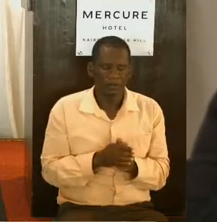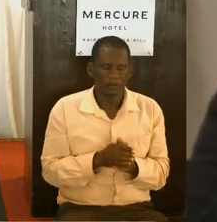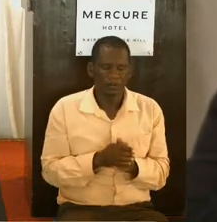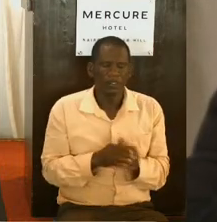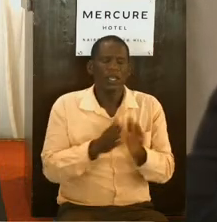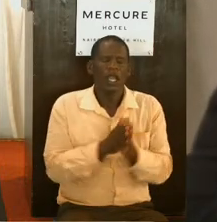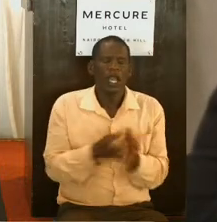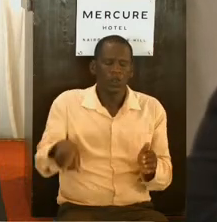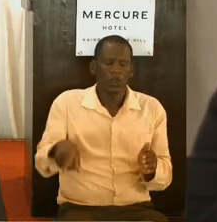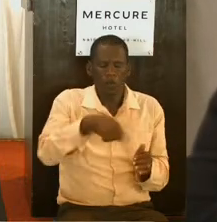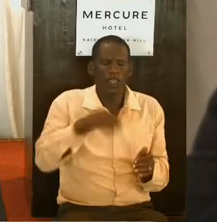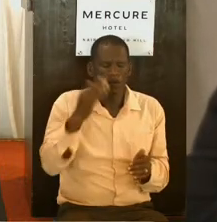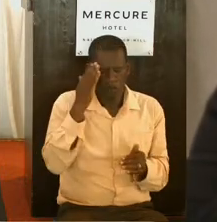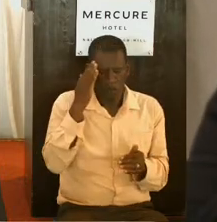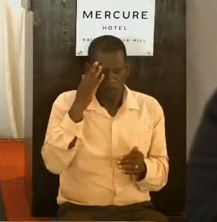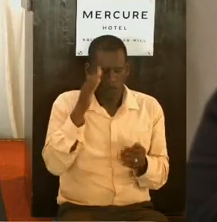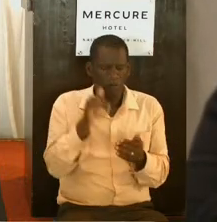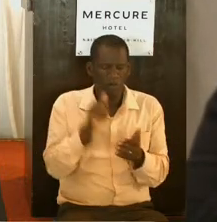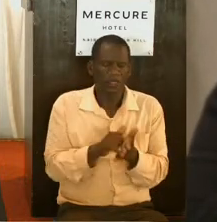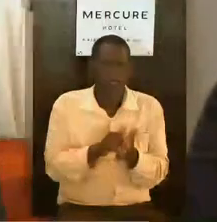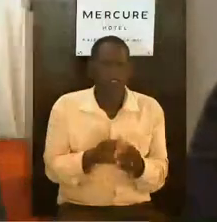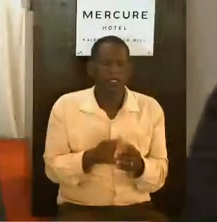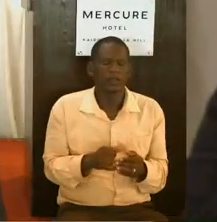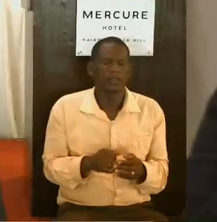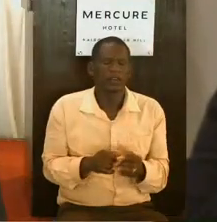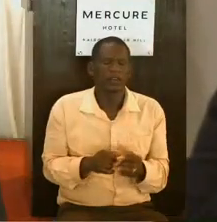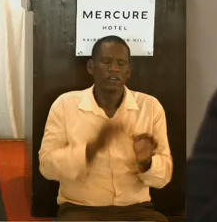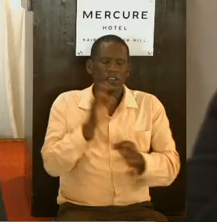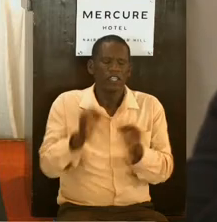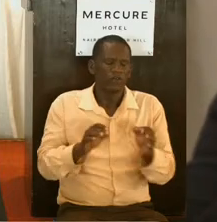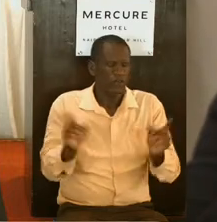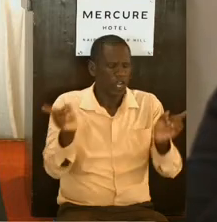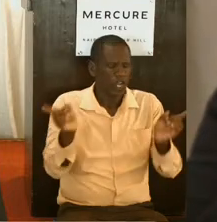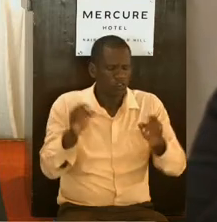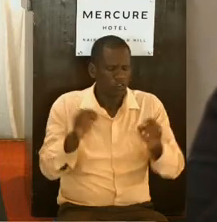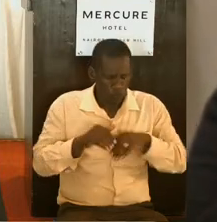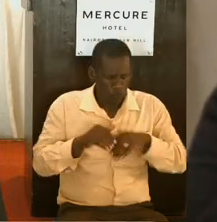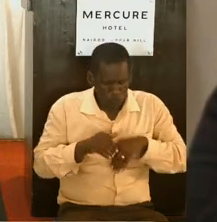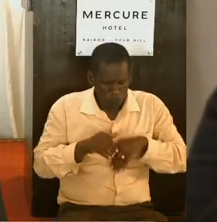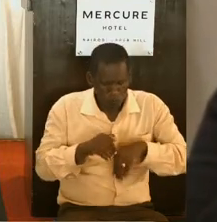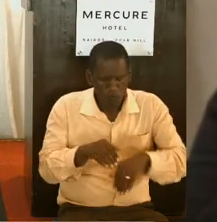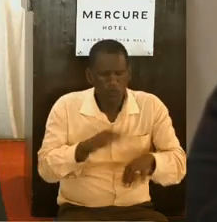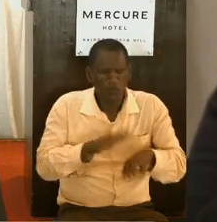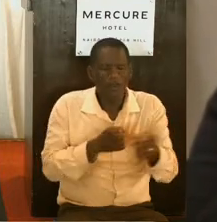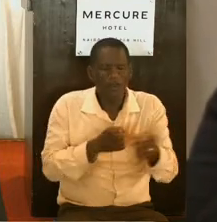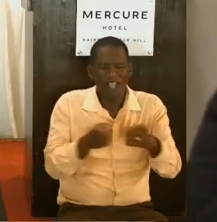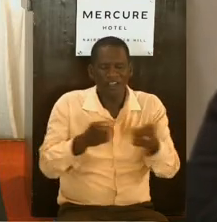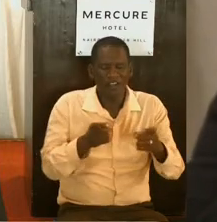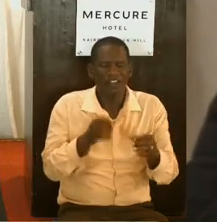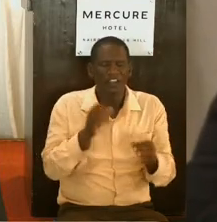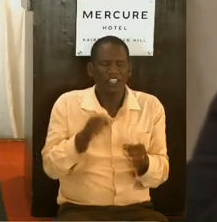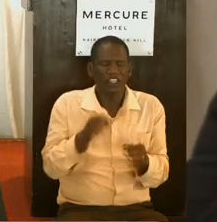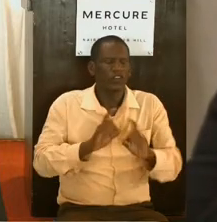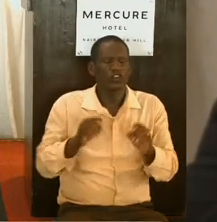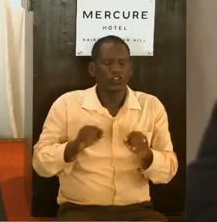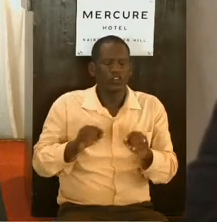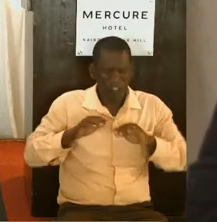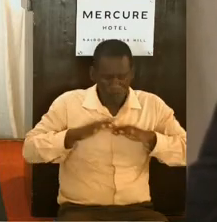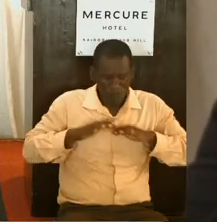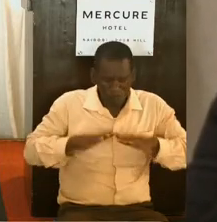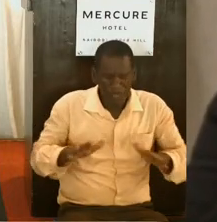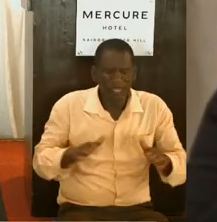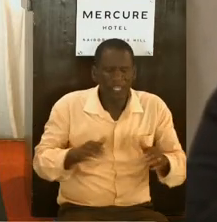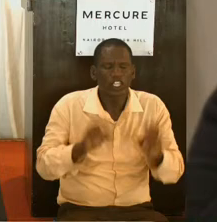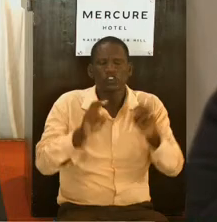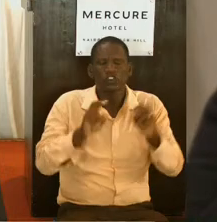and we realize we realized that if we do not comply if we do not preach issues of